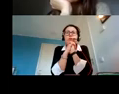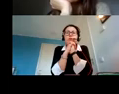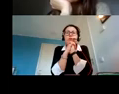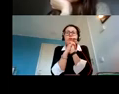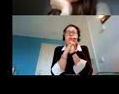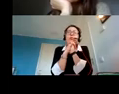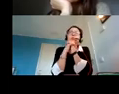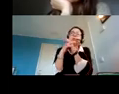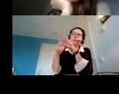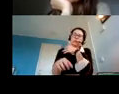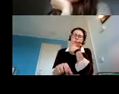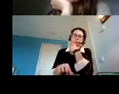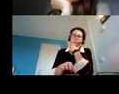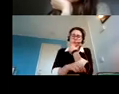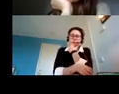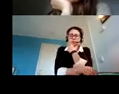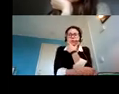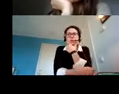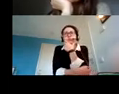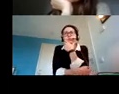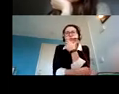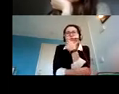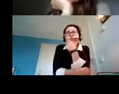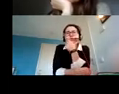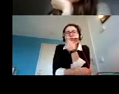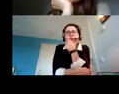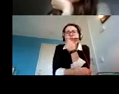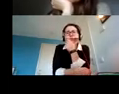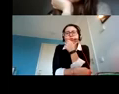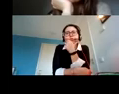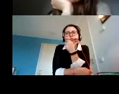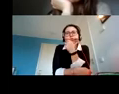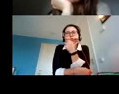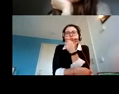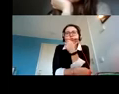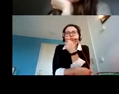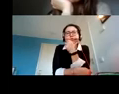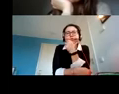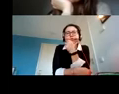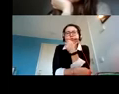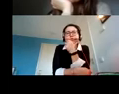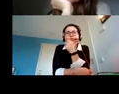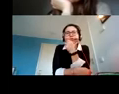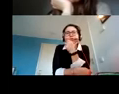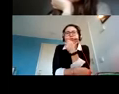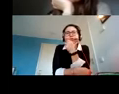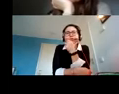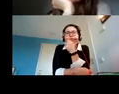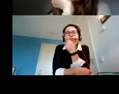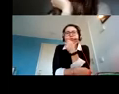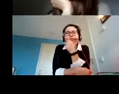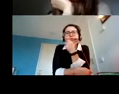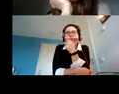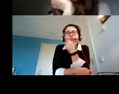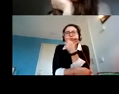for the 231 liability to arise. So first of all, one of the crimes listed in the decree has to